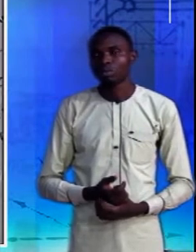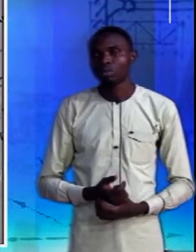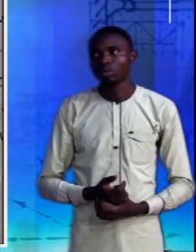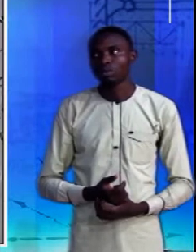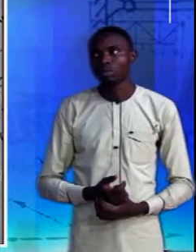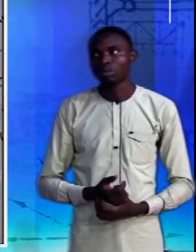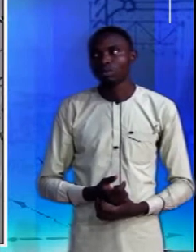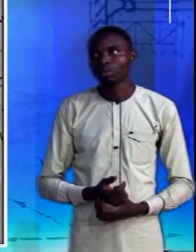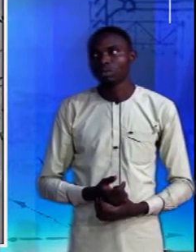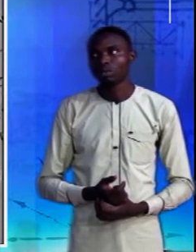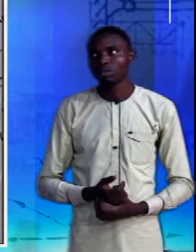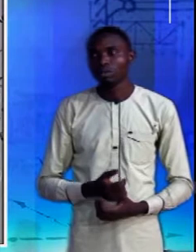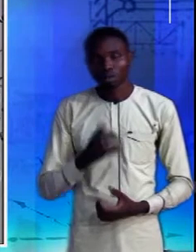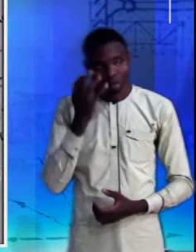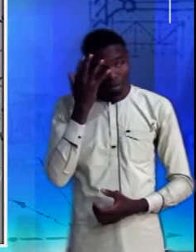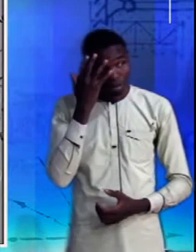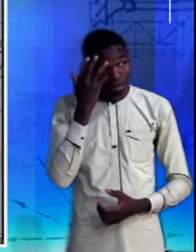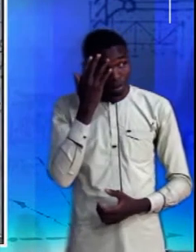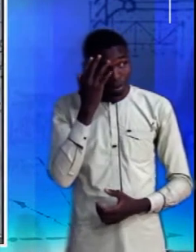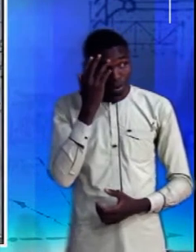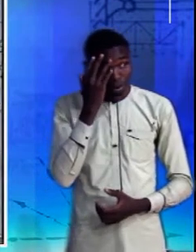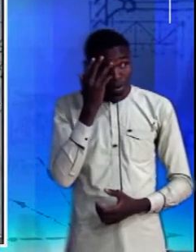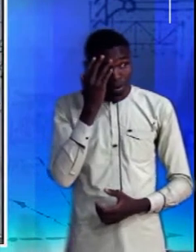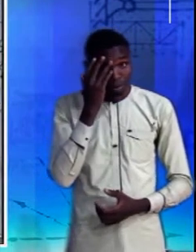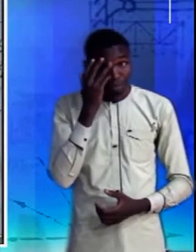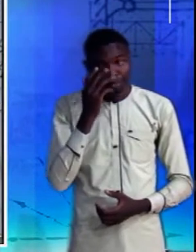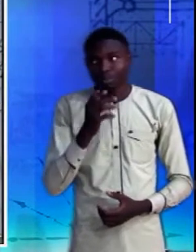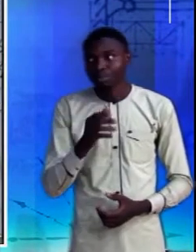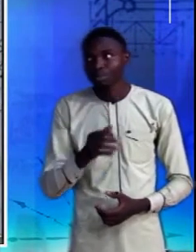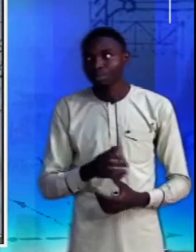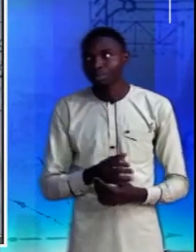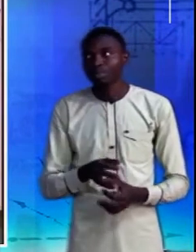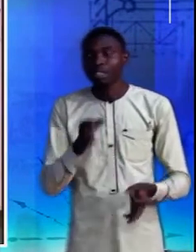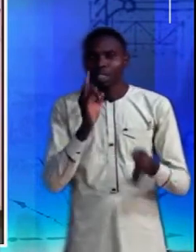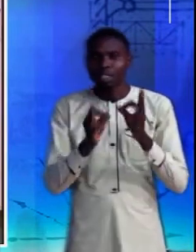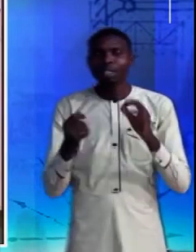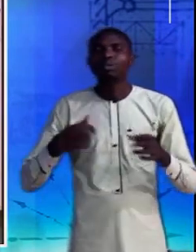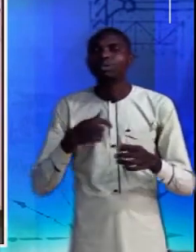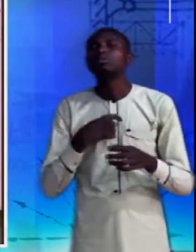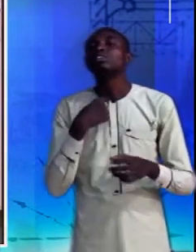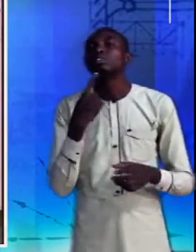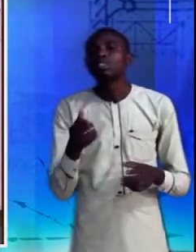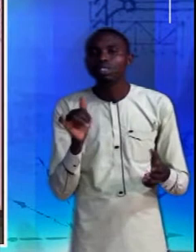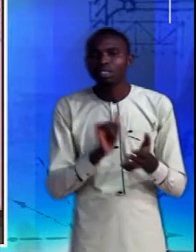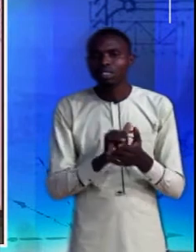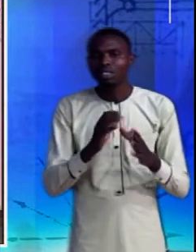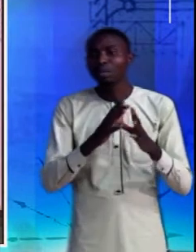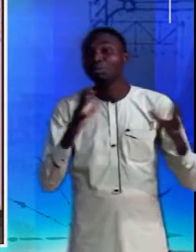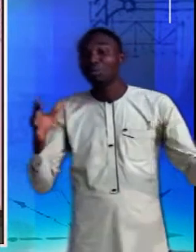the class, regardless of time for breakfast, time for short break, and any other